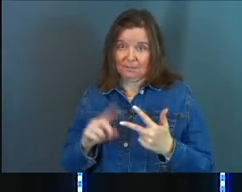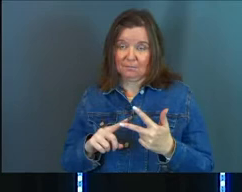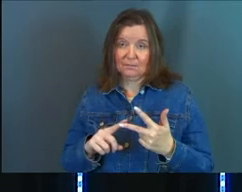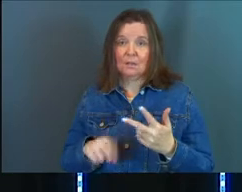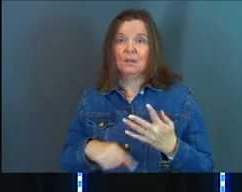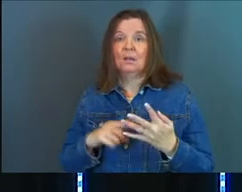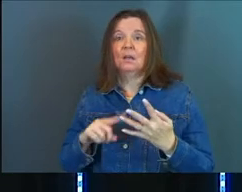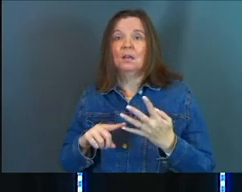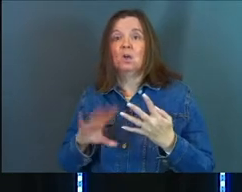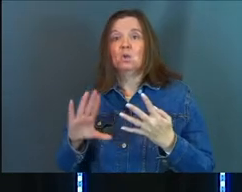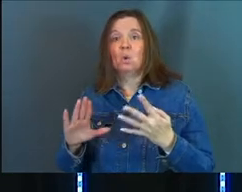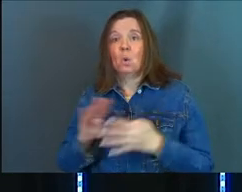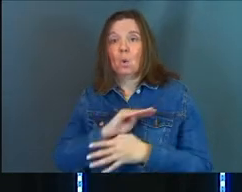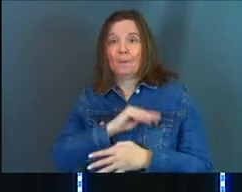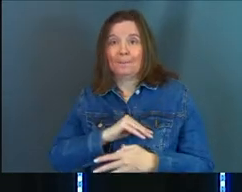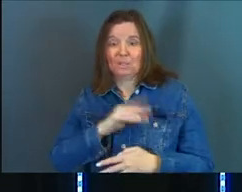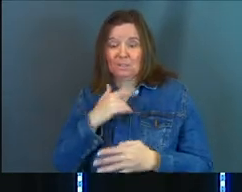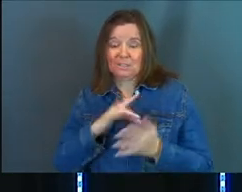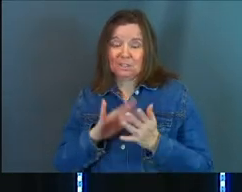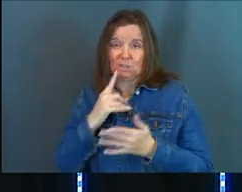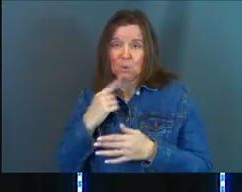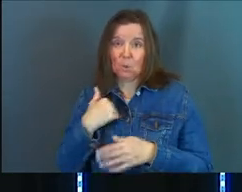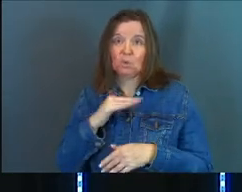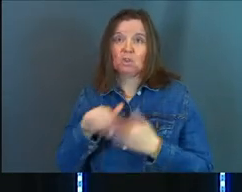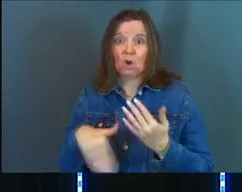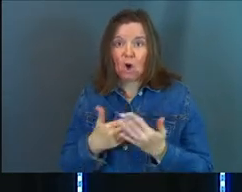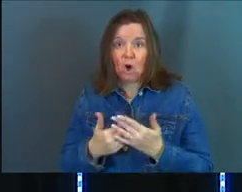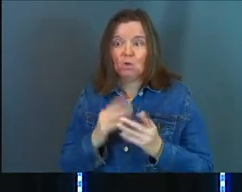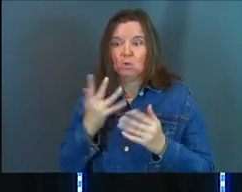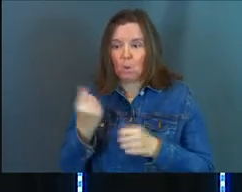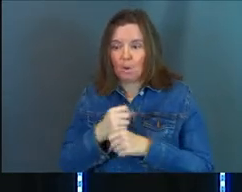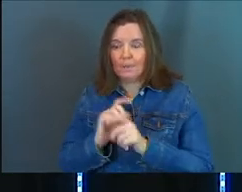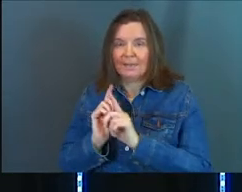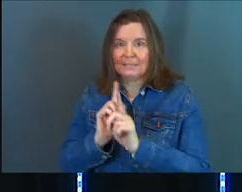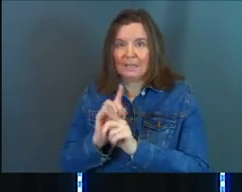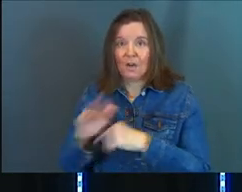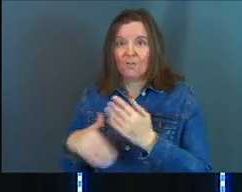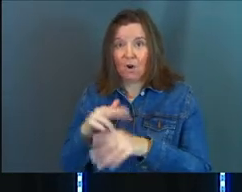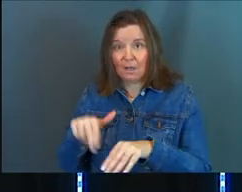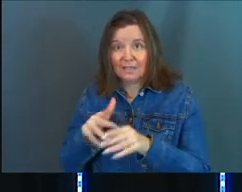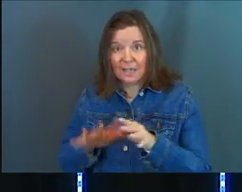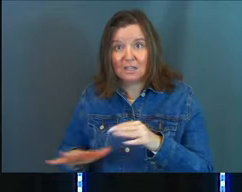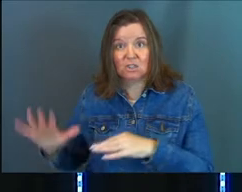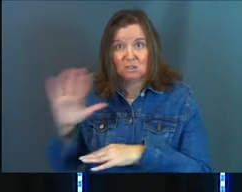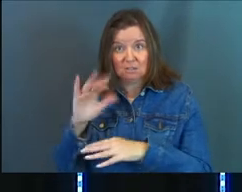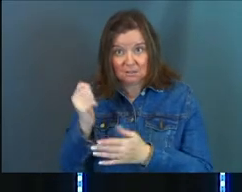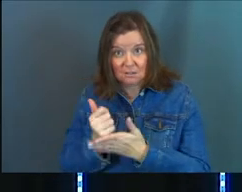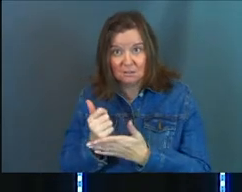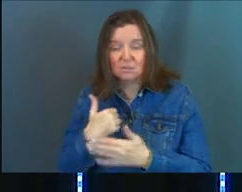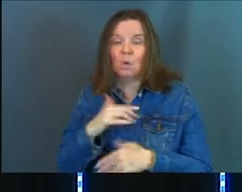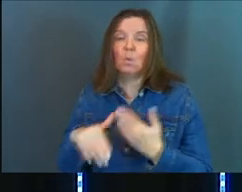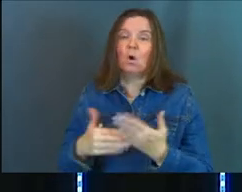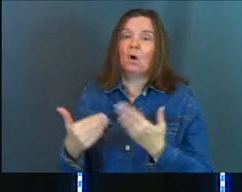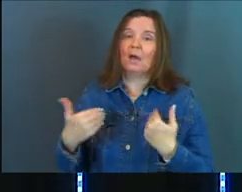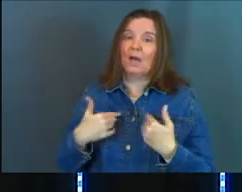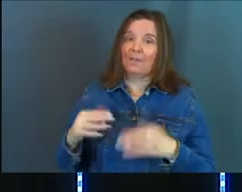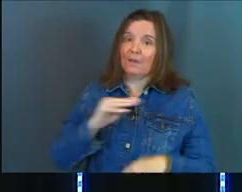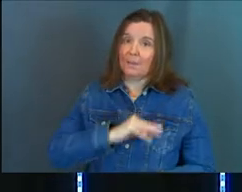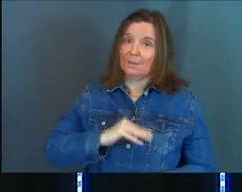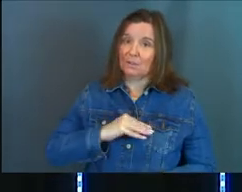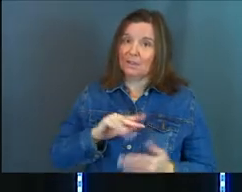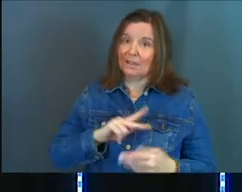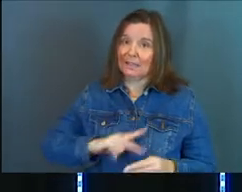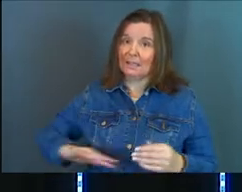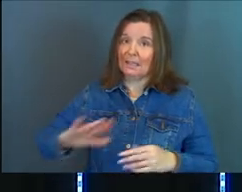to. And then your ministry, because Jesus told us all to go and make disciples of all nations. Amen? So we all have a ministry